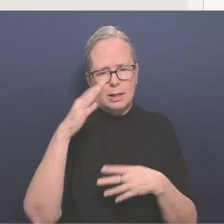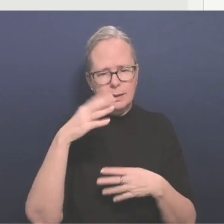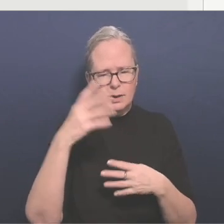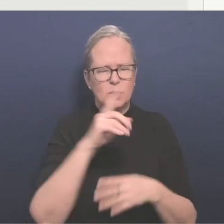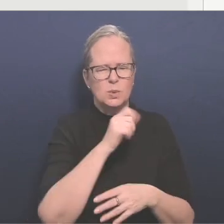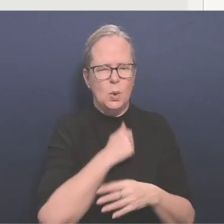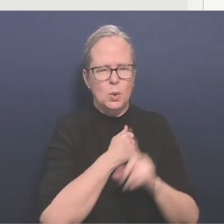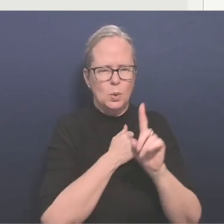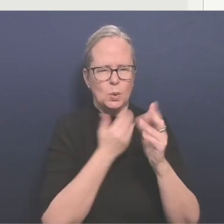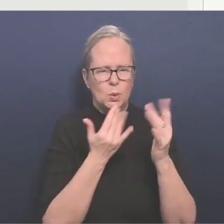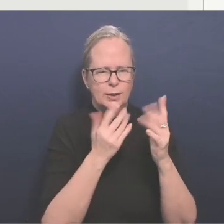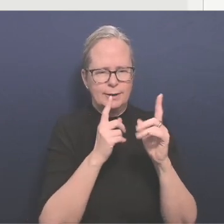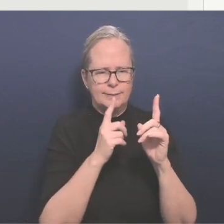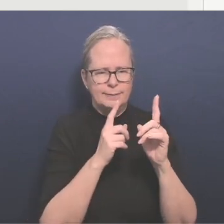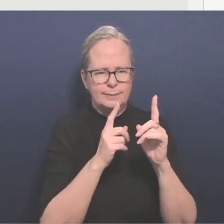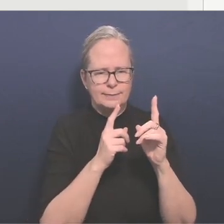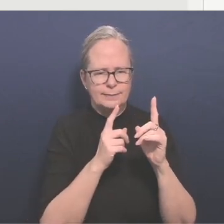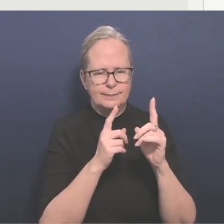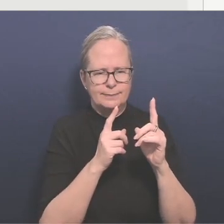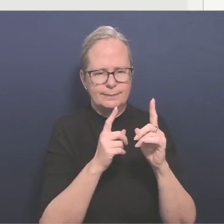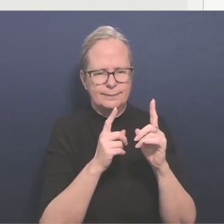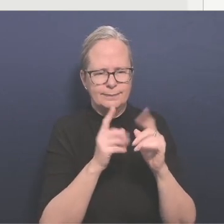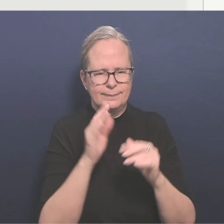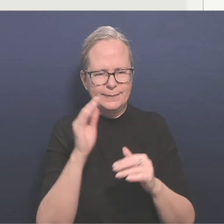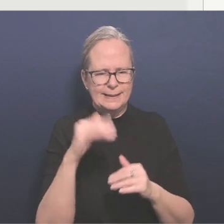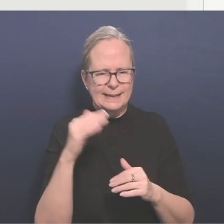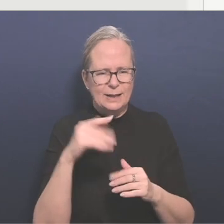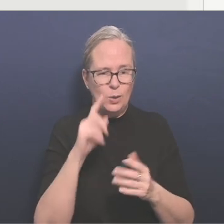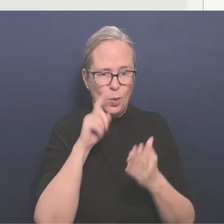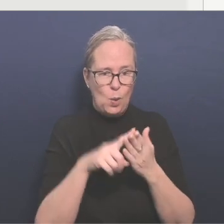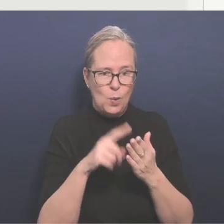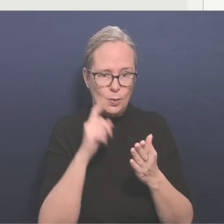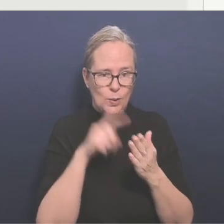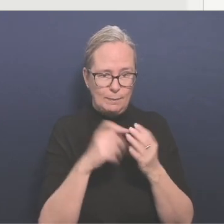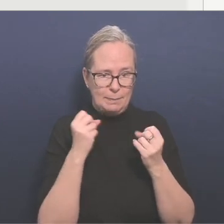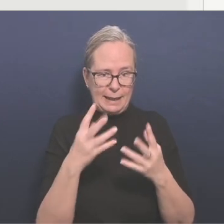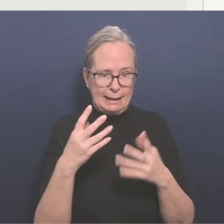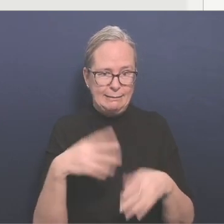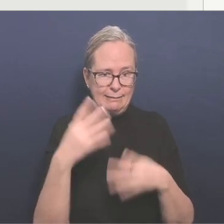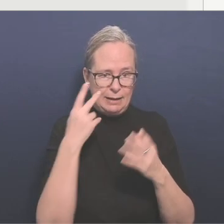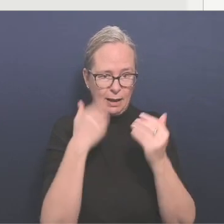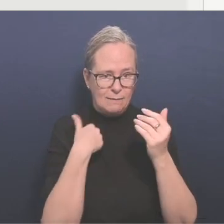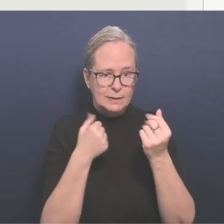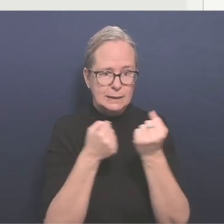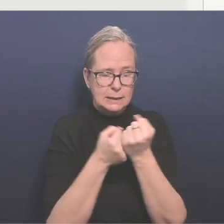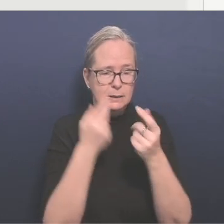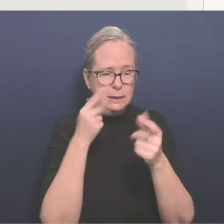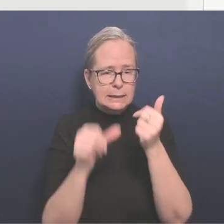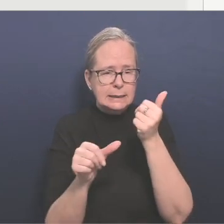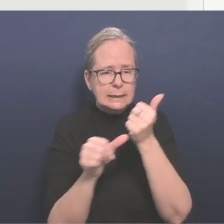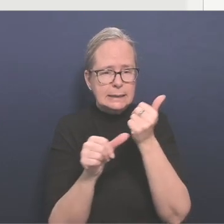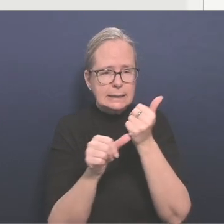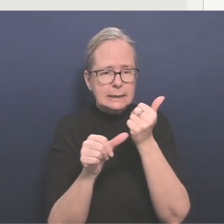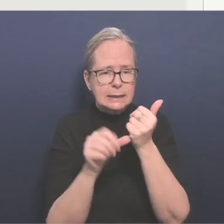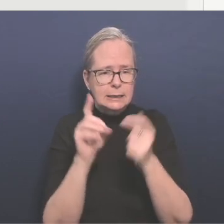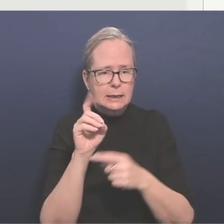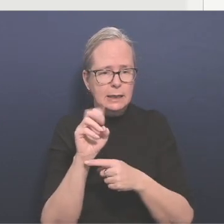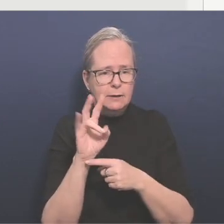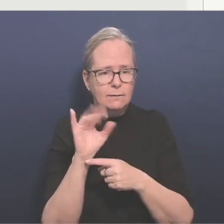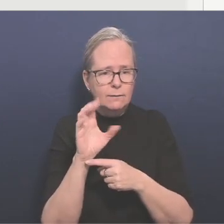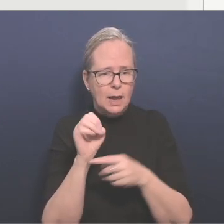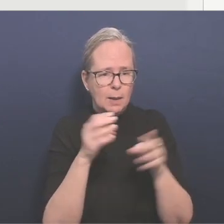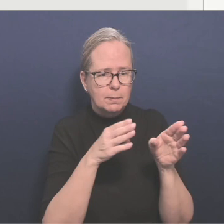requirements by the government for applying, the eligibility, how to apply.